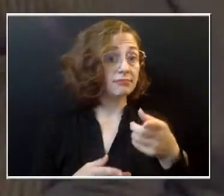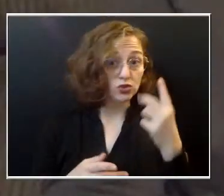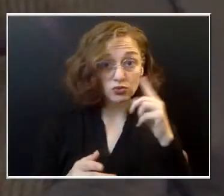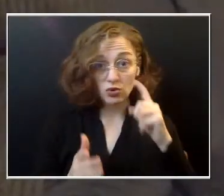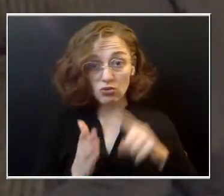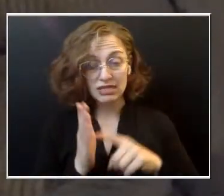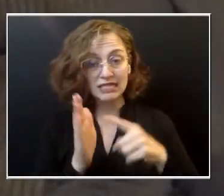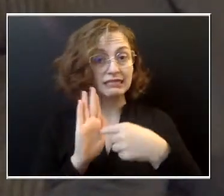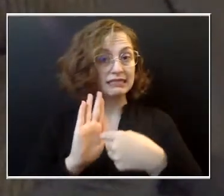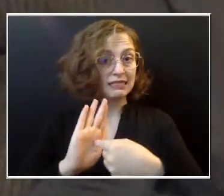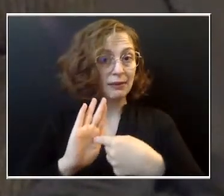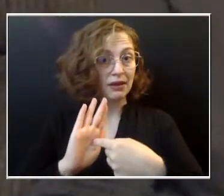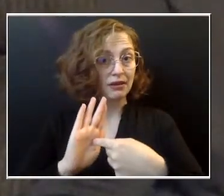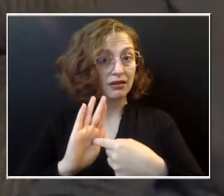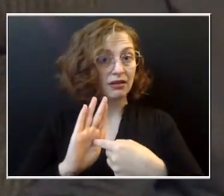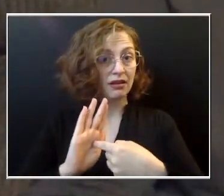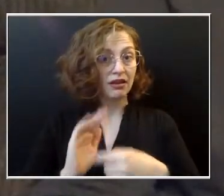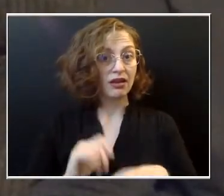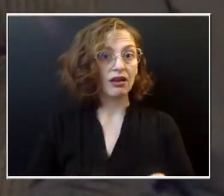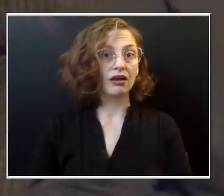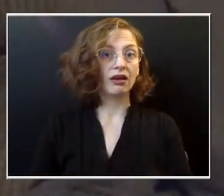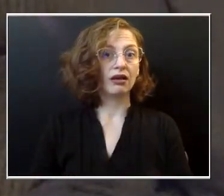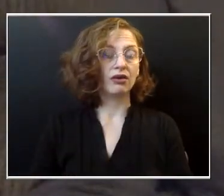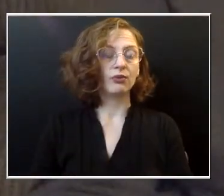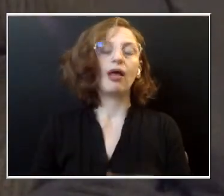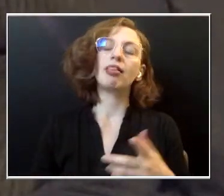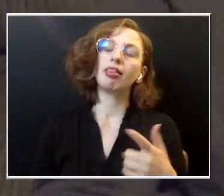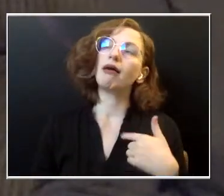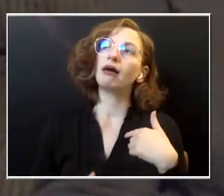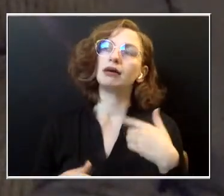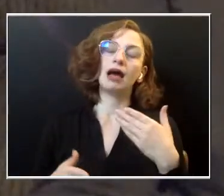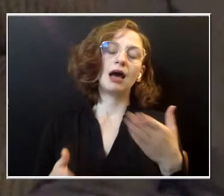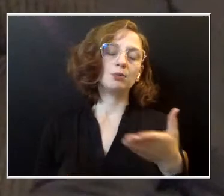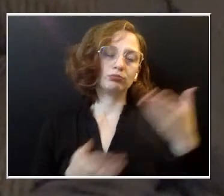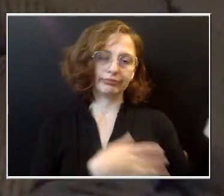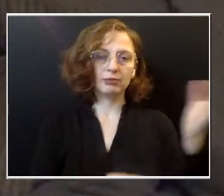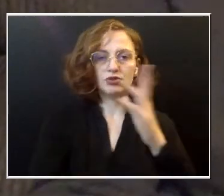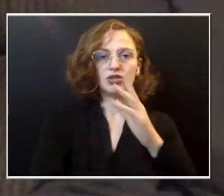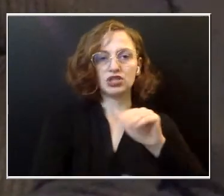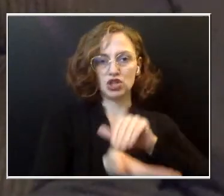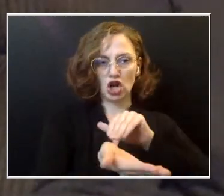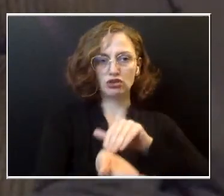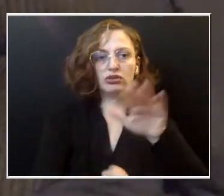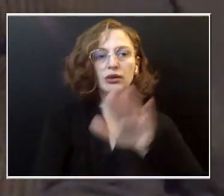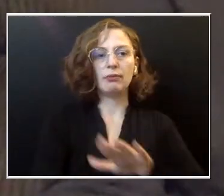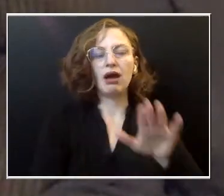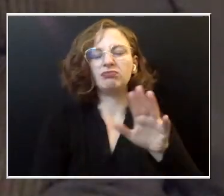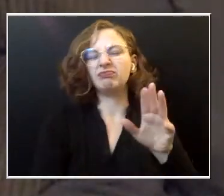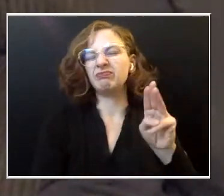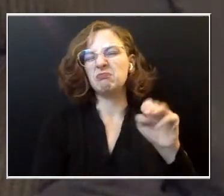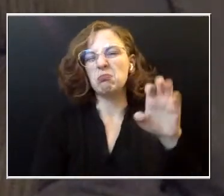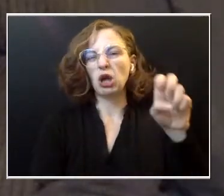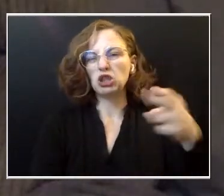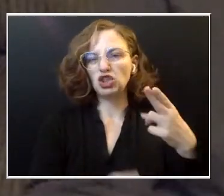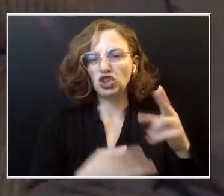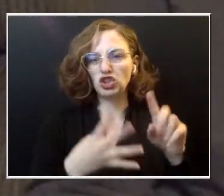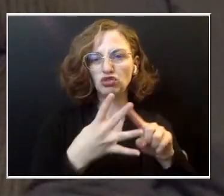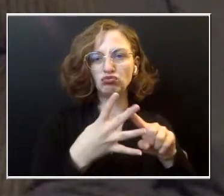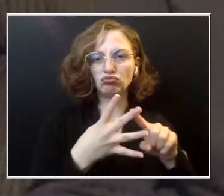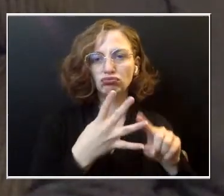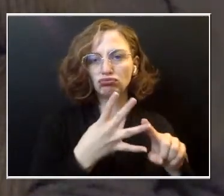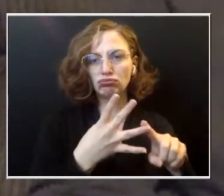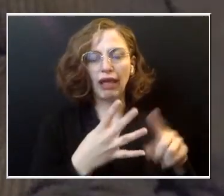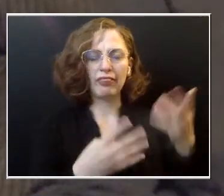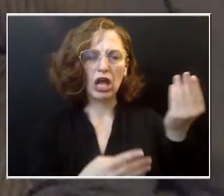Well, I took him to the doctor about the middle of March, and they said it was a viral thing. And then I took him back